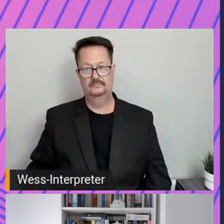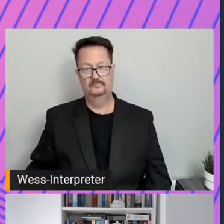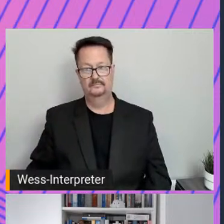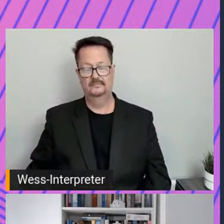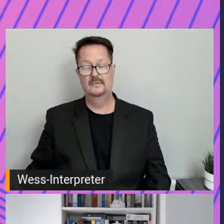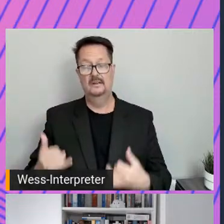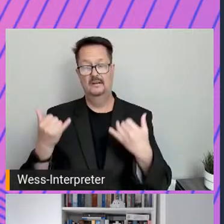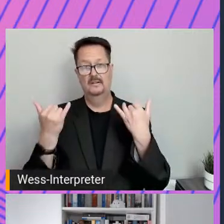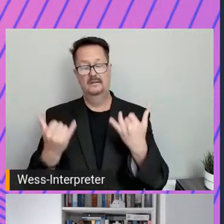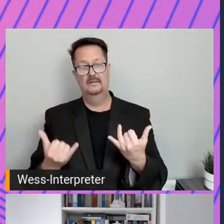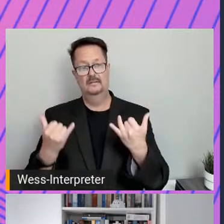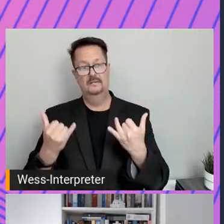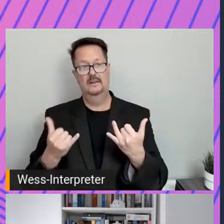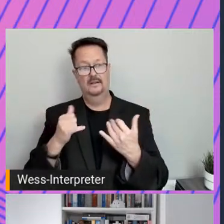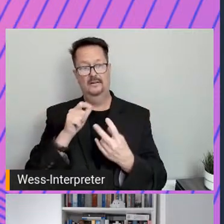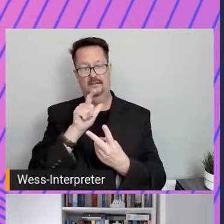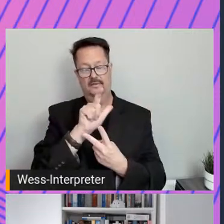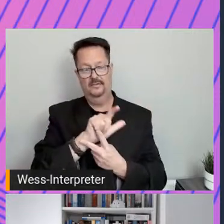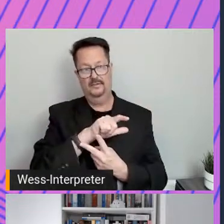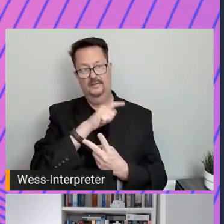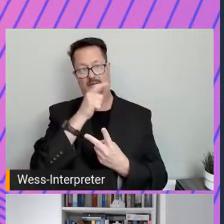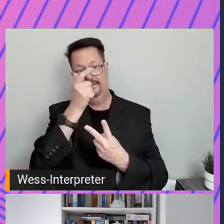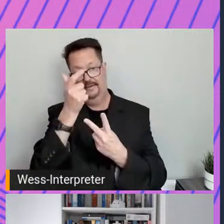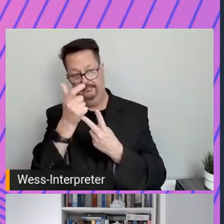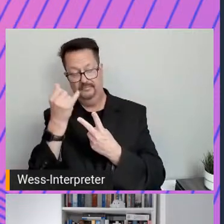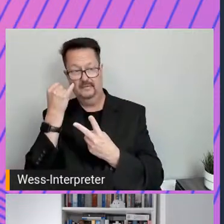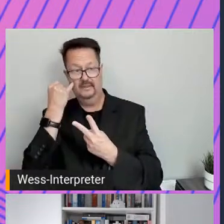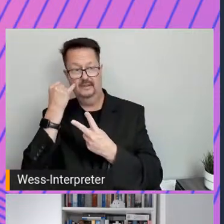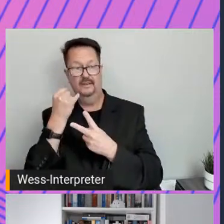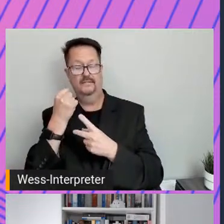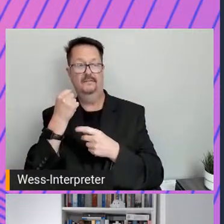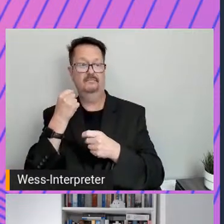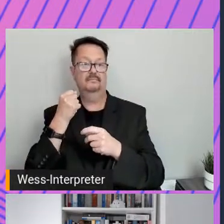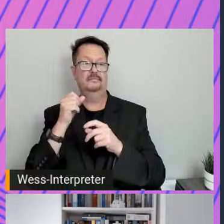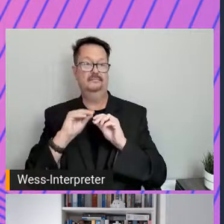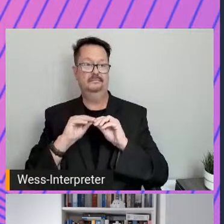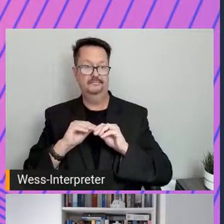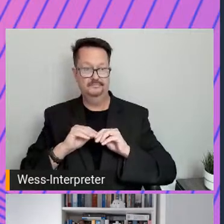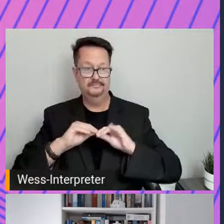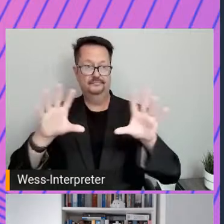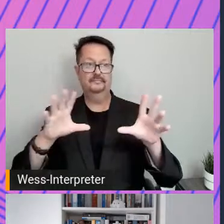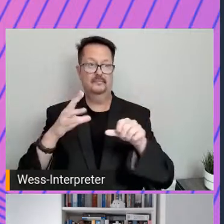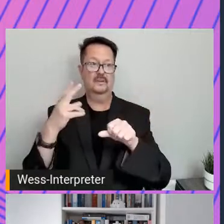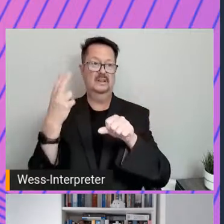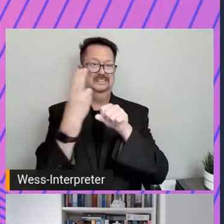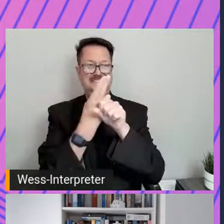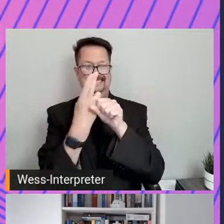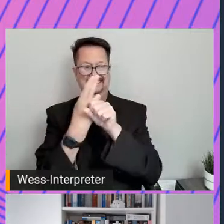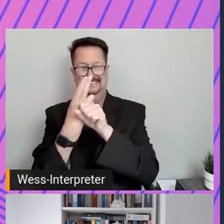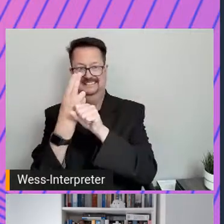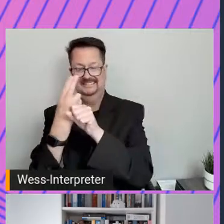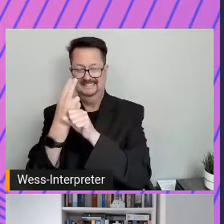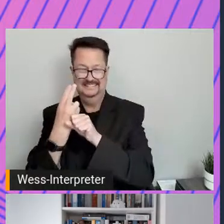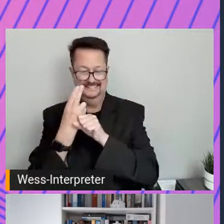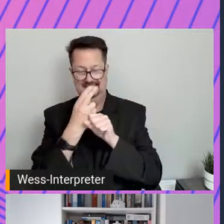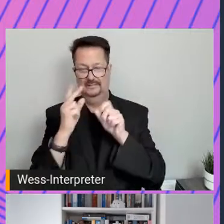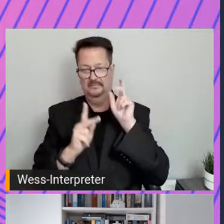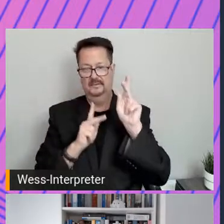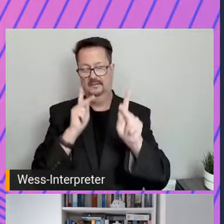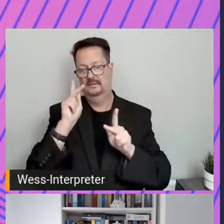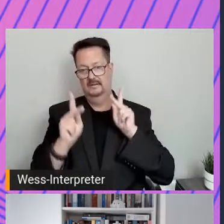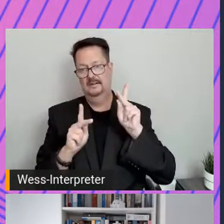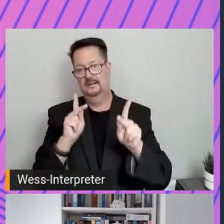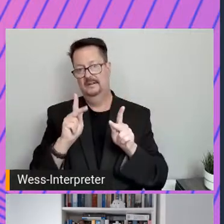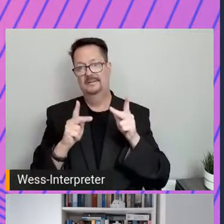Now, on the other hand, when I do hit product market fit and I have a lot of users using my system, now I have multiple